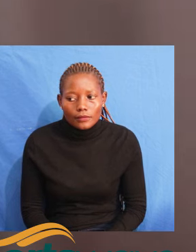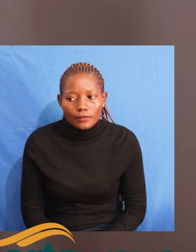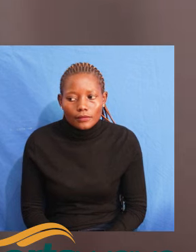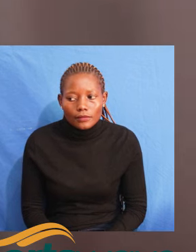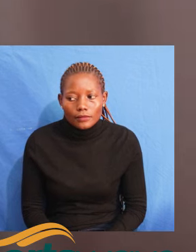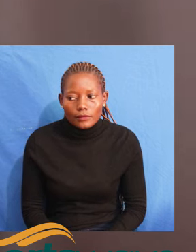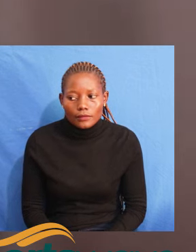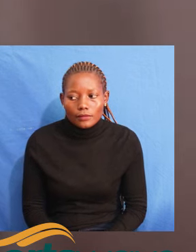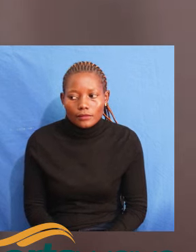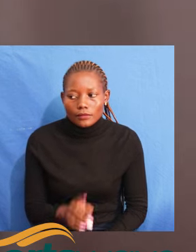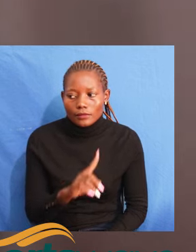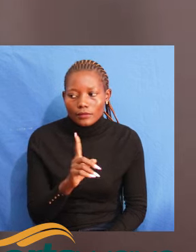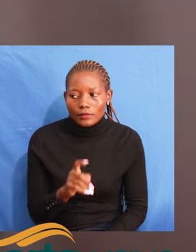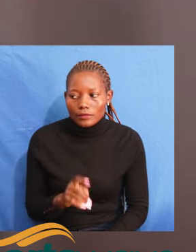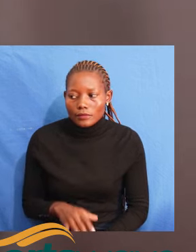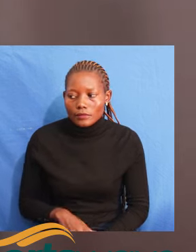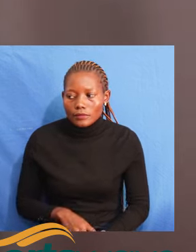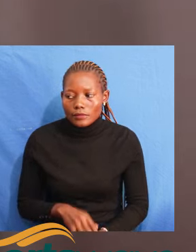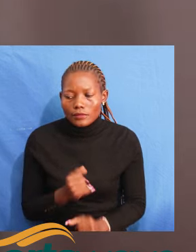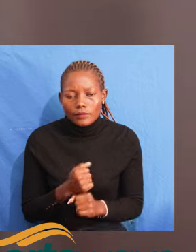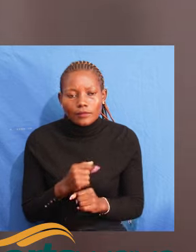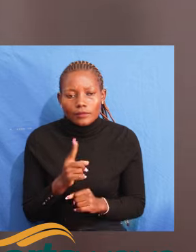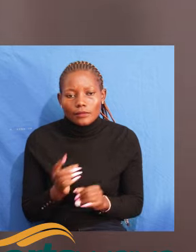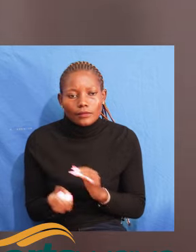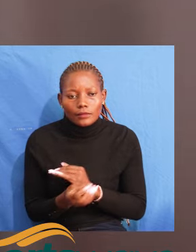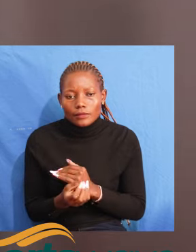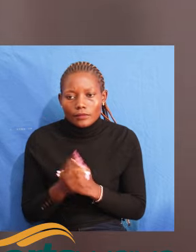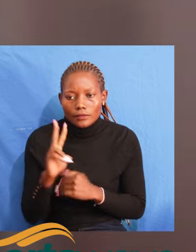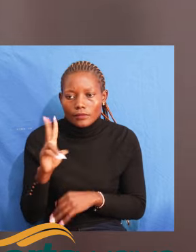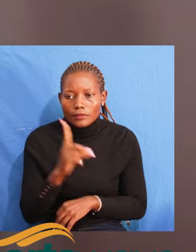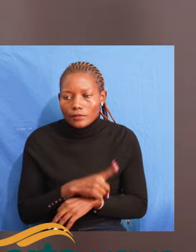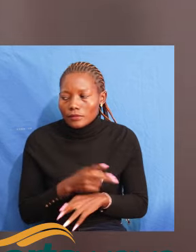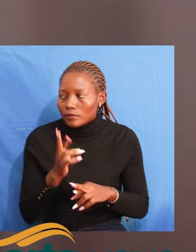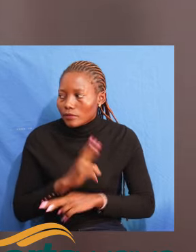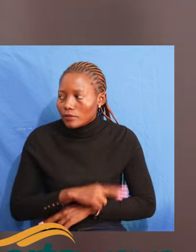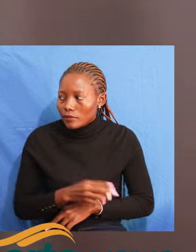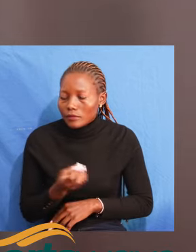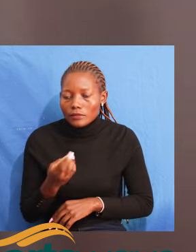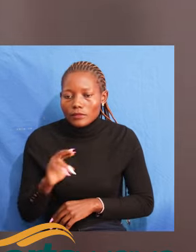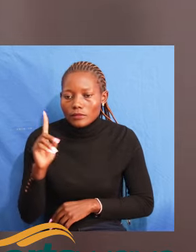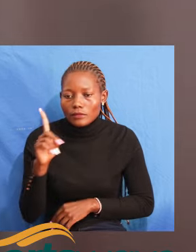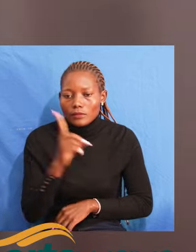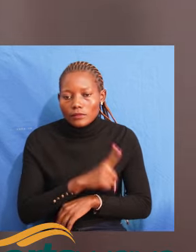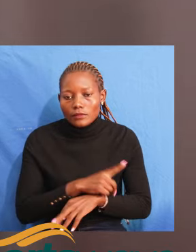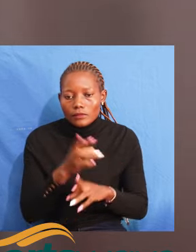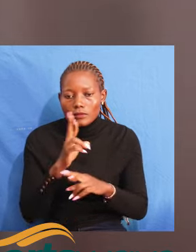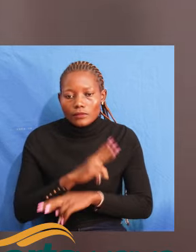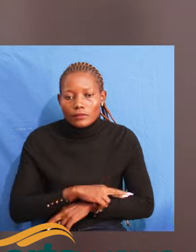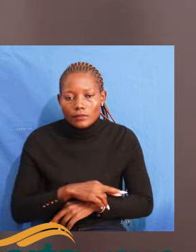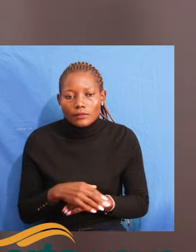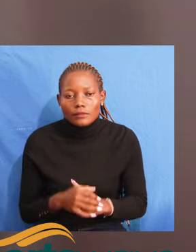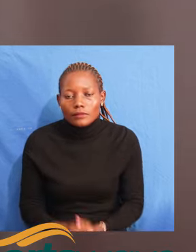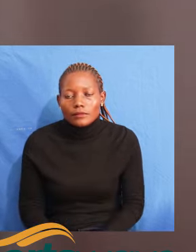My question is, do you advise 2 days rest or 1 day rest?